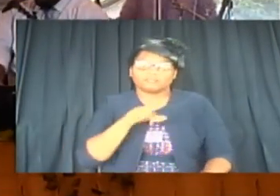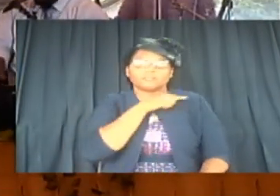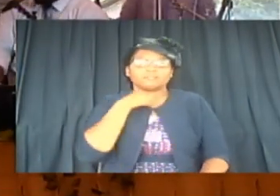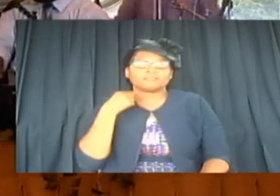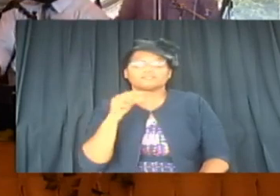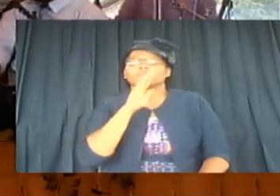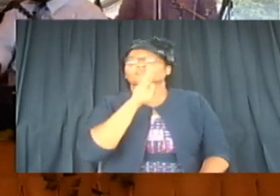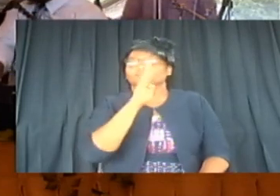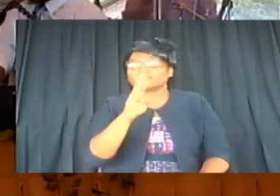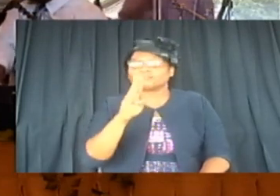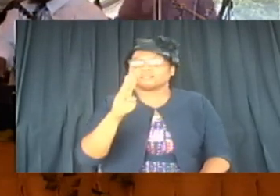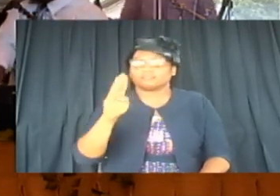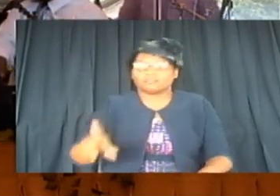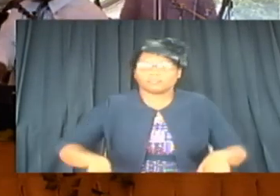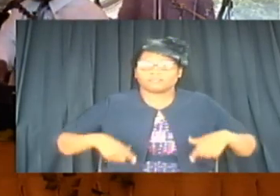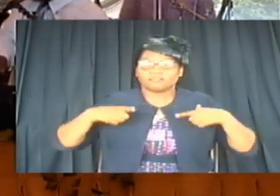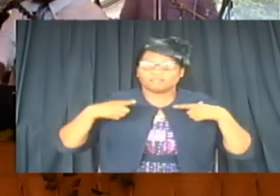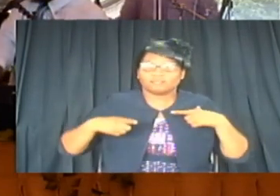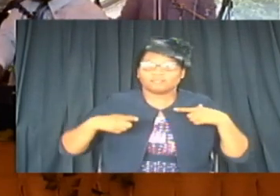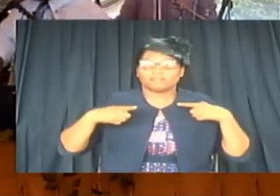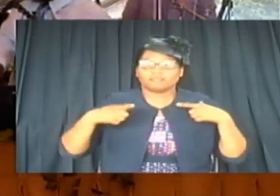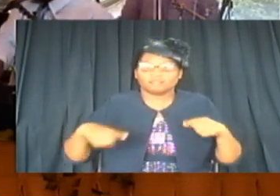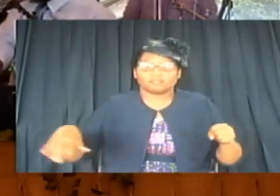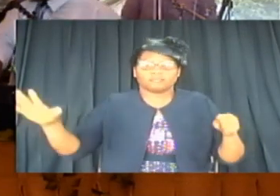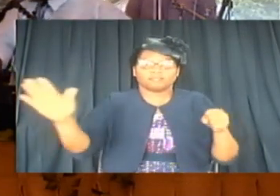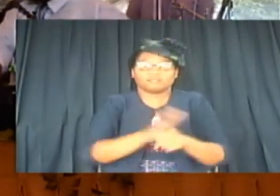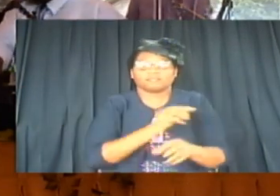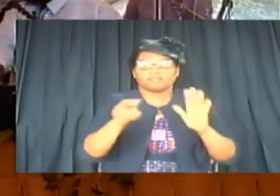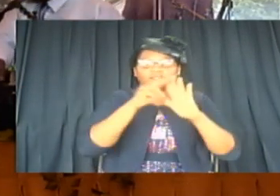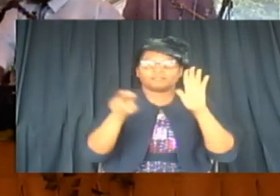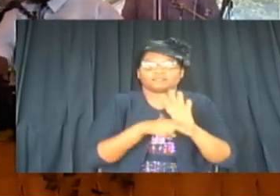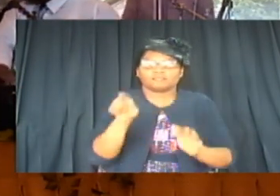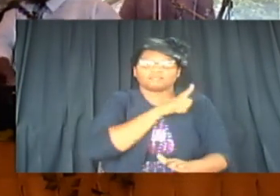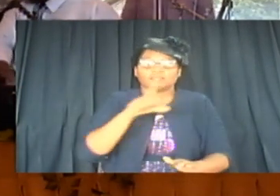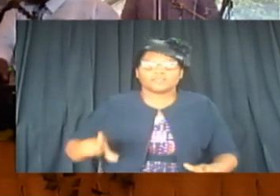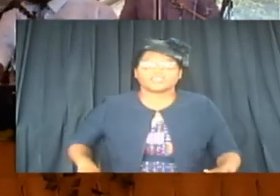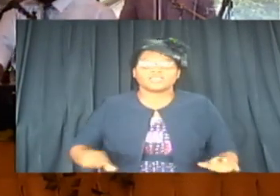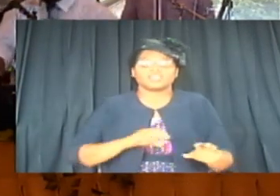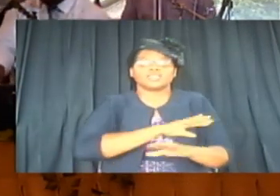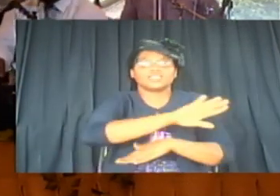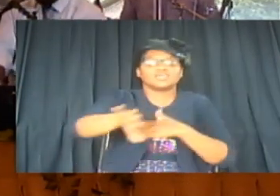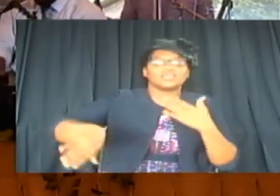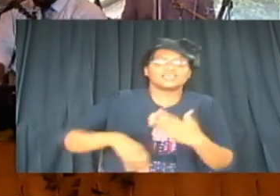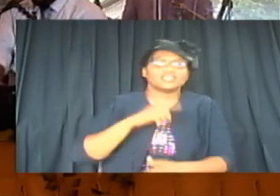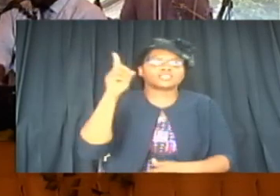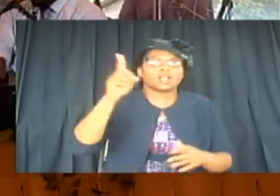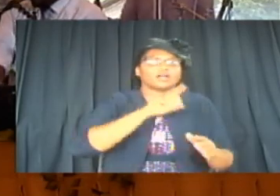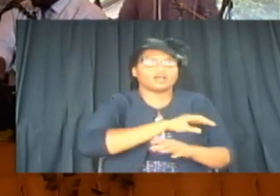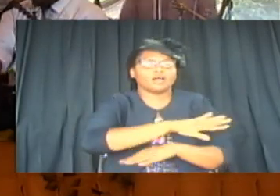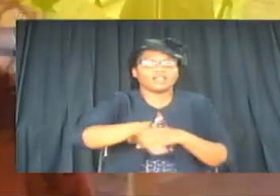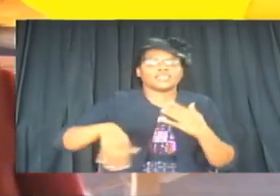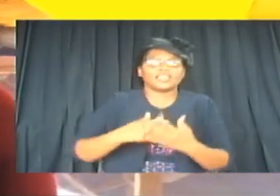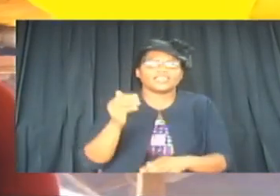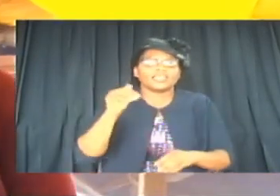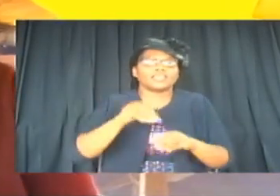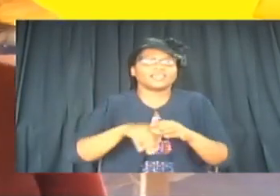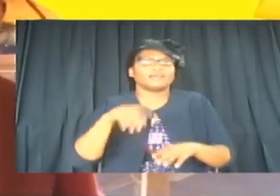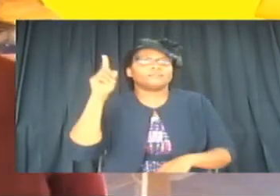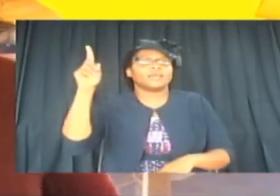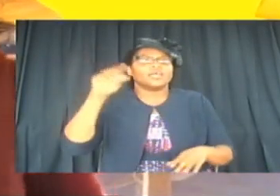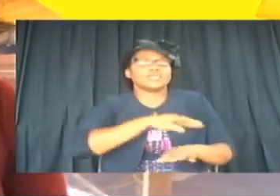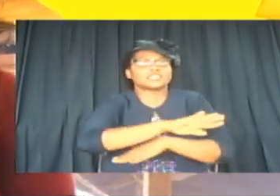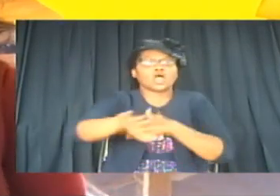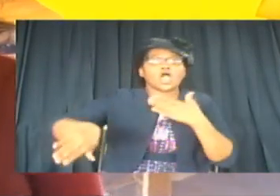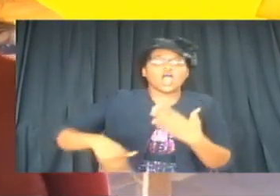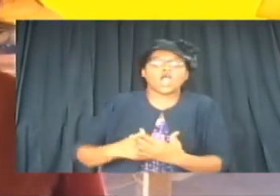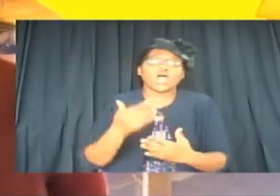be. For in him dwells our fullness and all of all is it's all in him. All living. Oh,